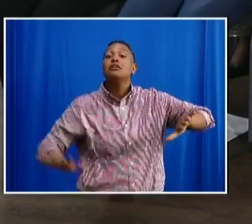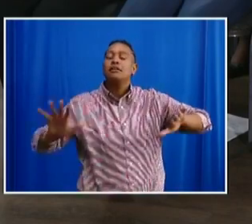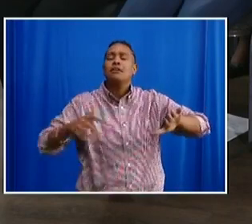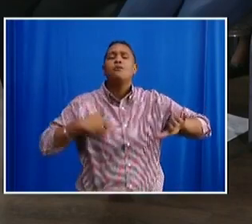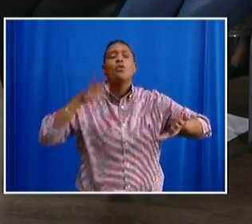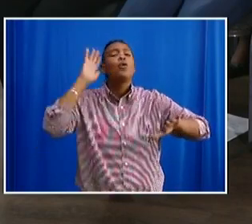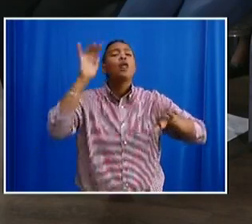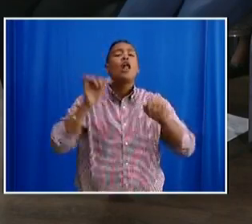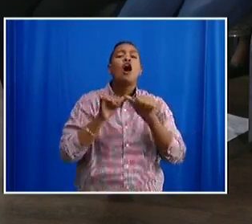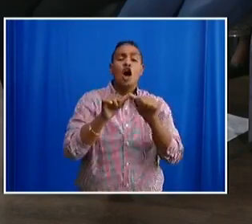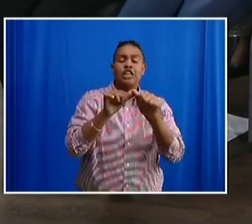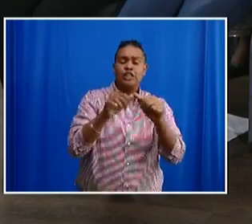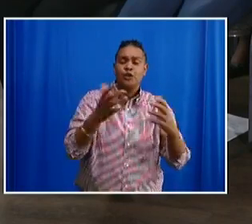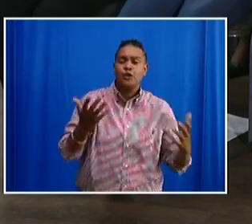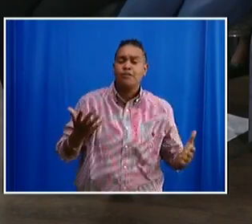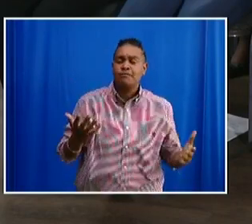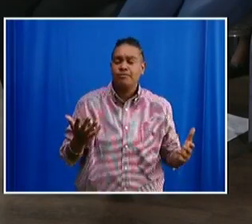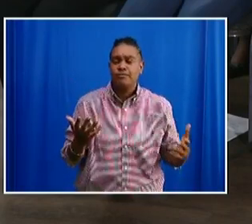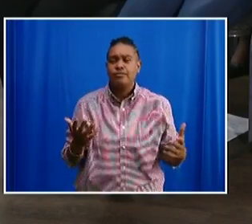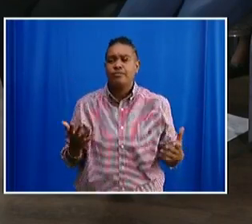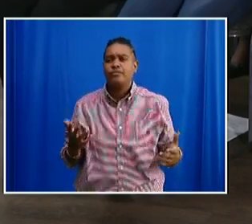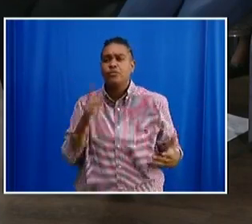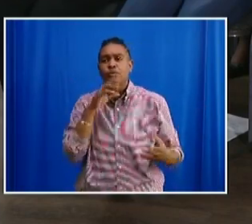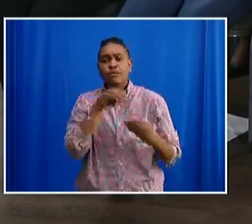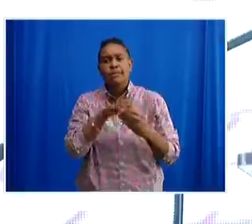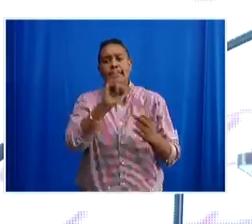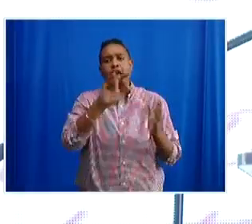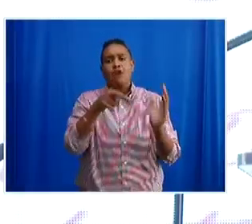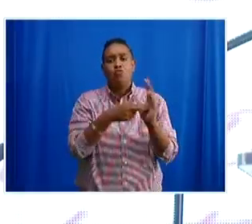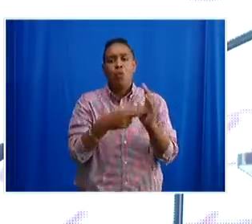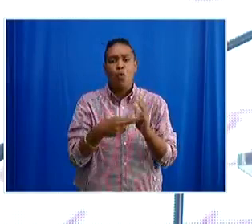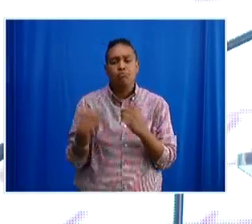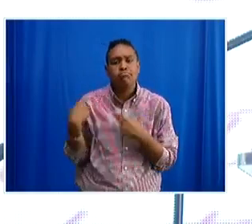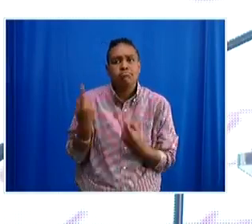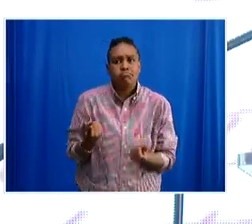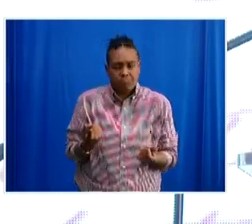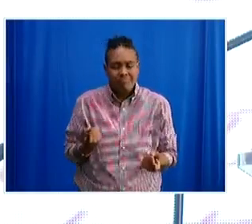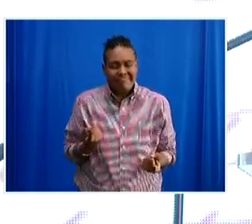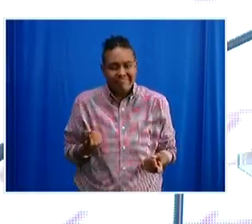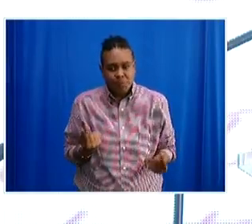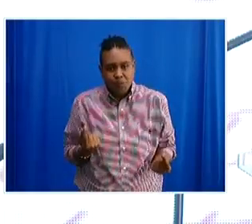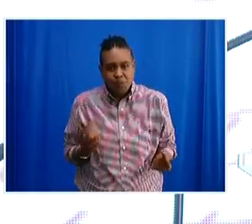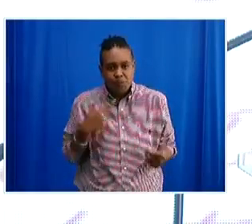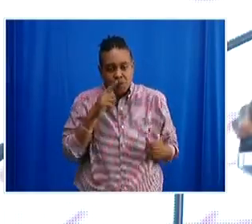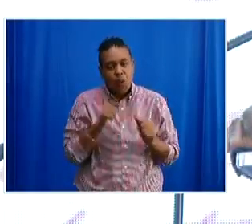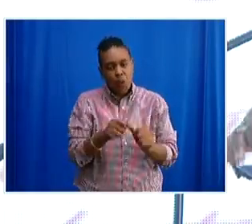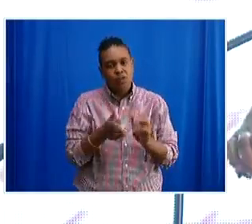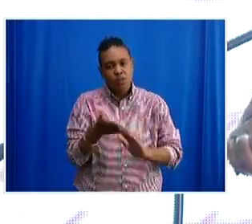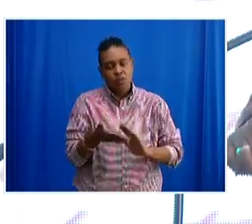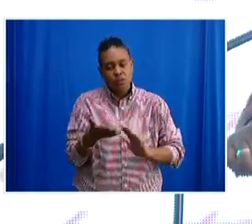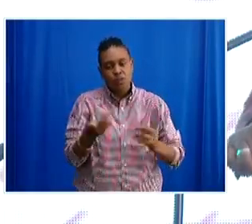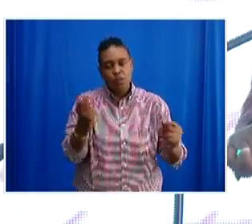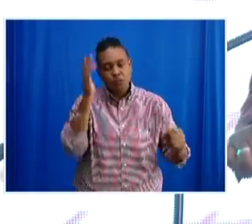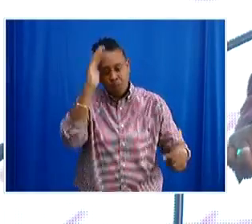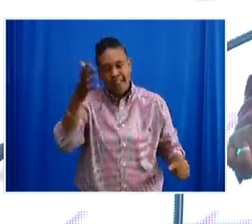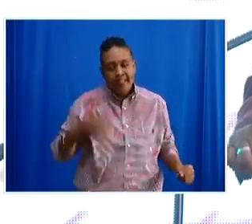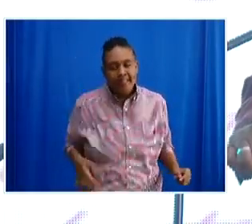We will continue to play that role. And so today, I want to